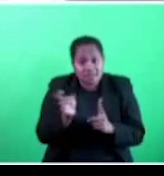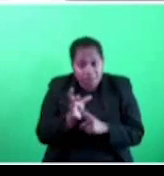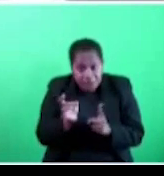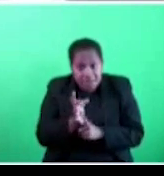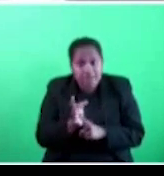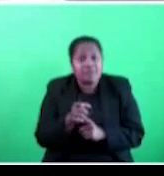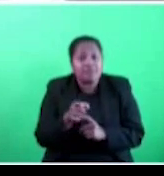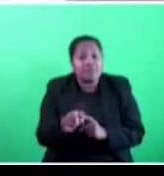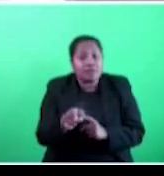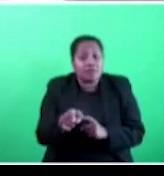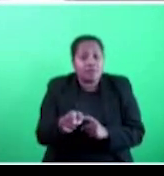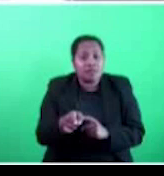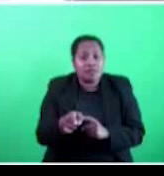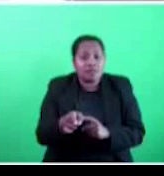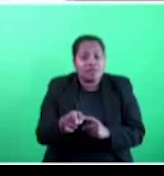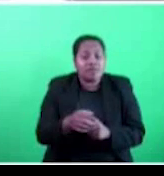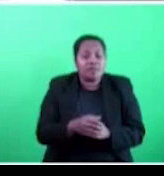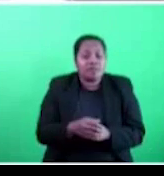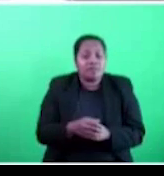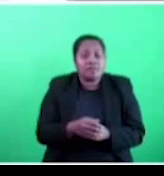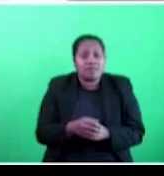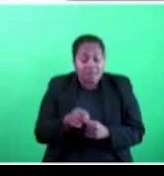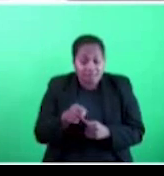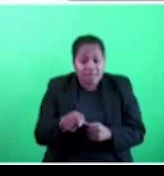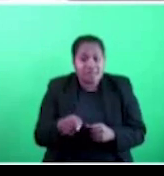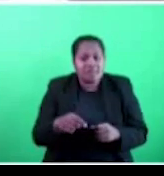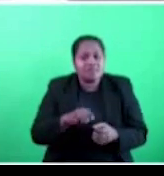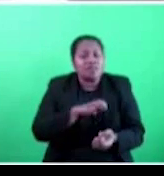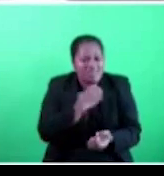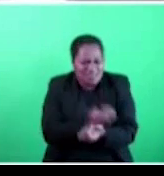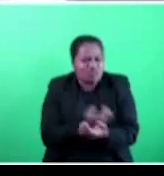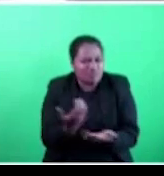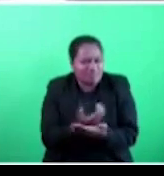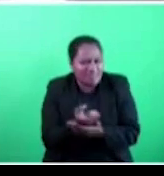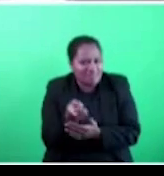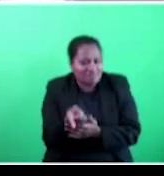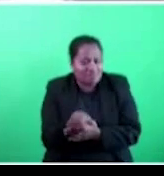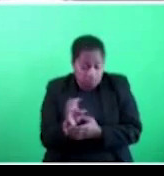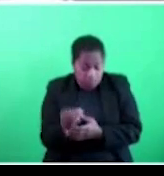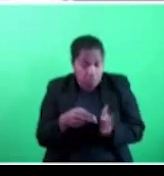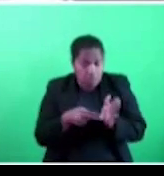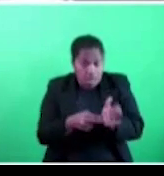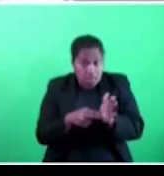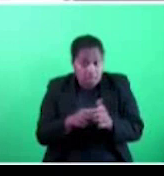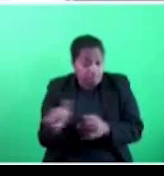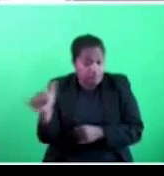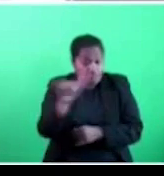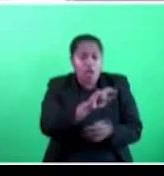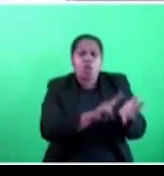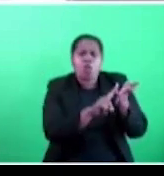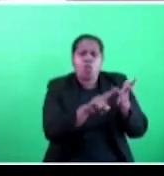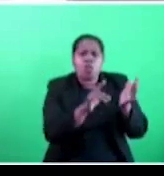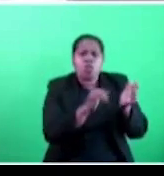also carries 20 tons more cargo with a full load of passengers from Nadi to Los Angeles. This is obviously good news